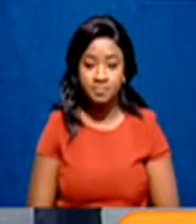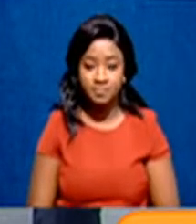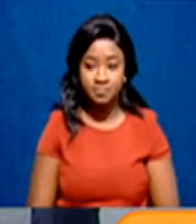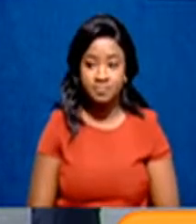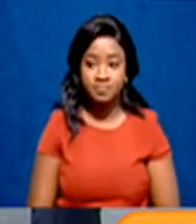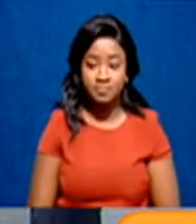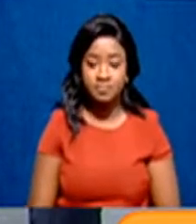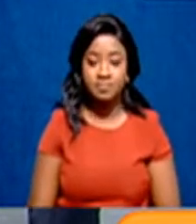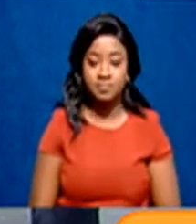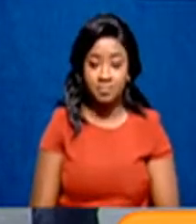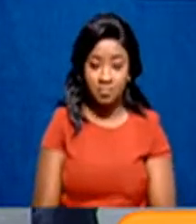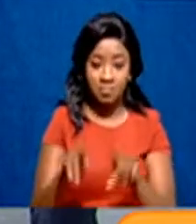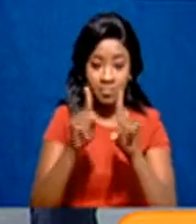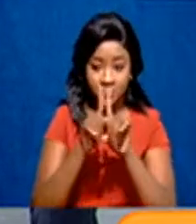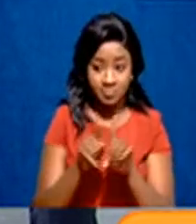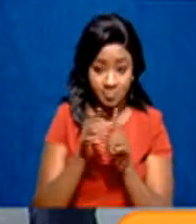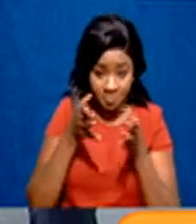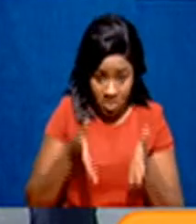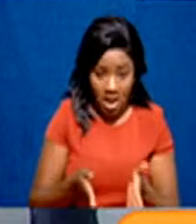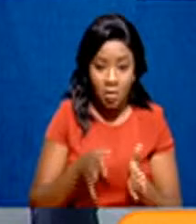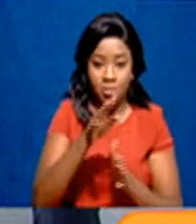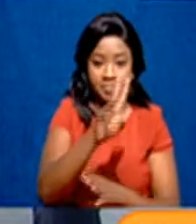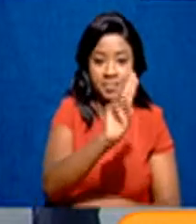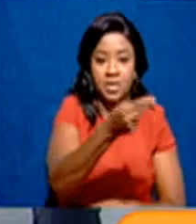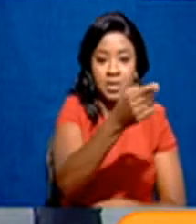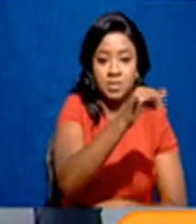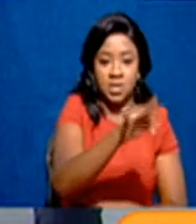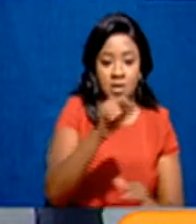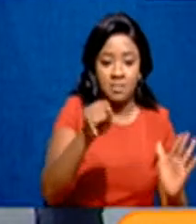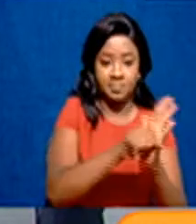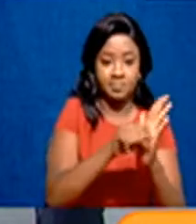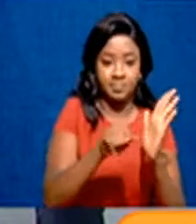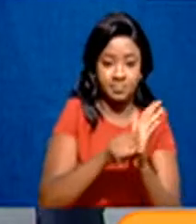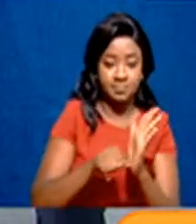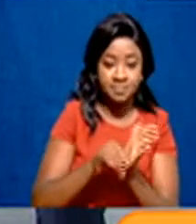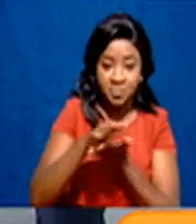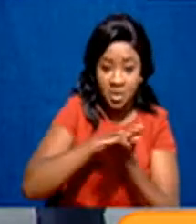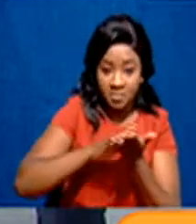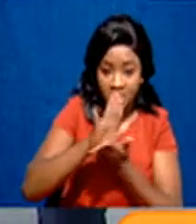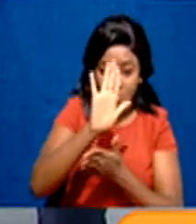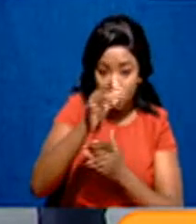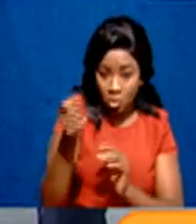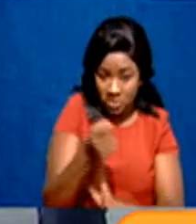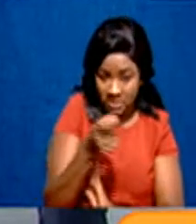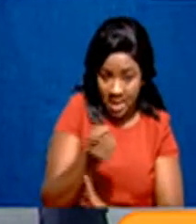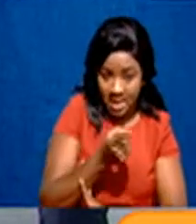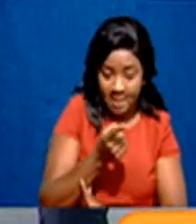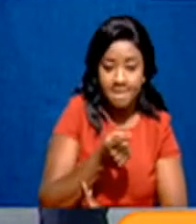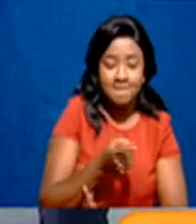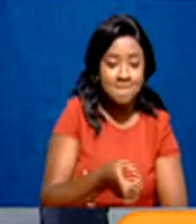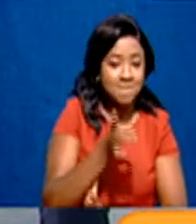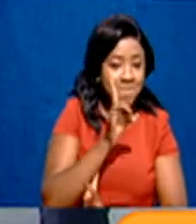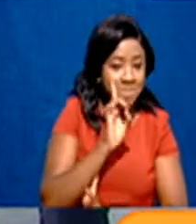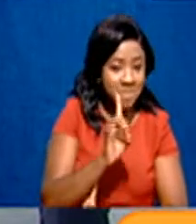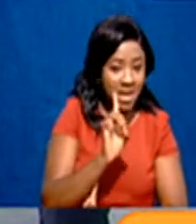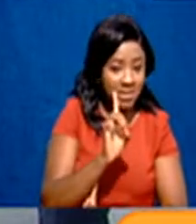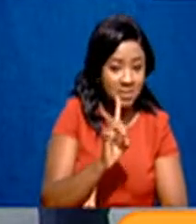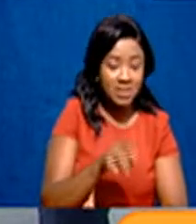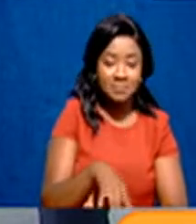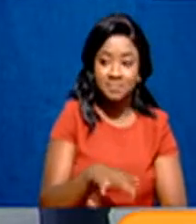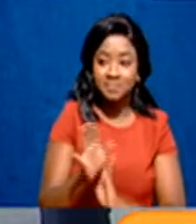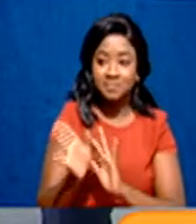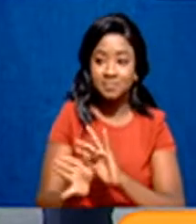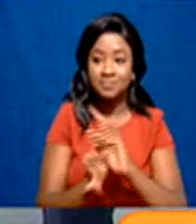pay 750 shillings. That is the current NHIF deductions based on your gross salary, but it's a salary range, not